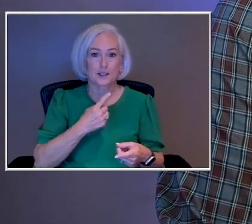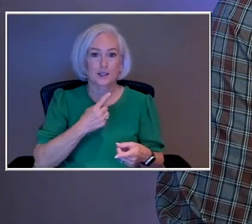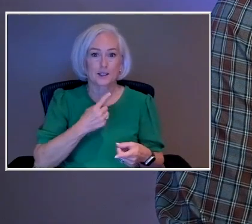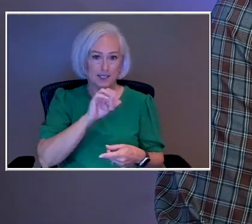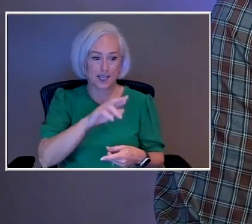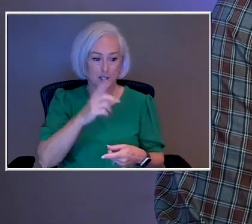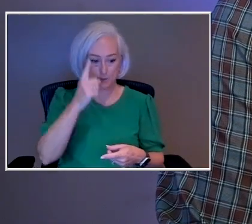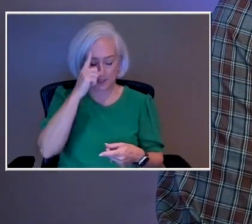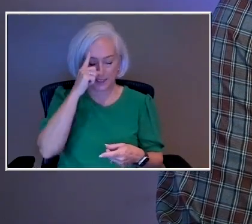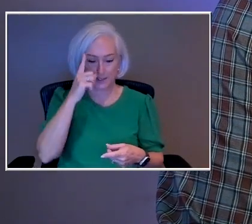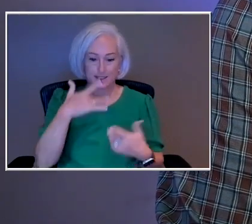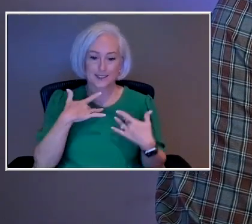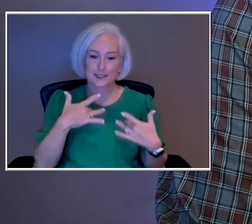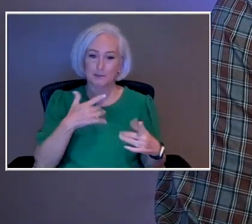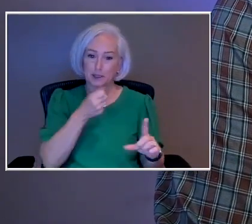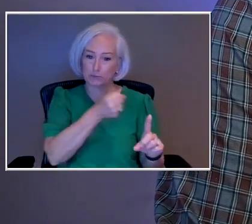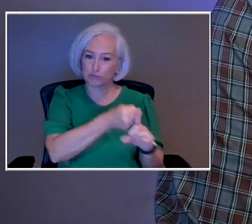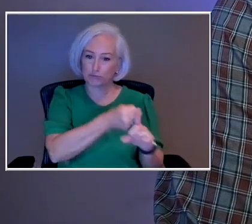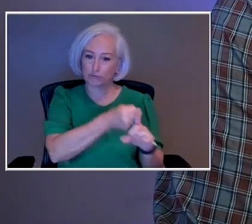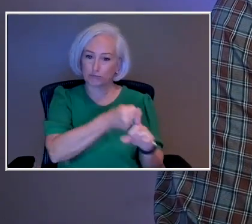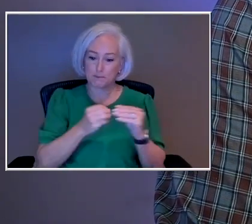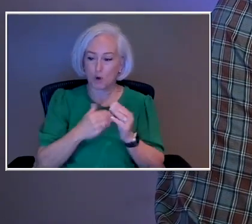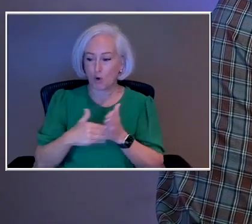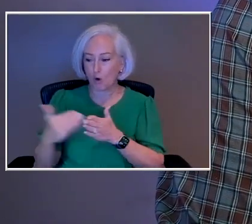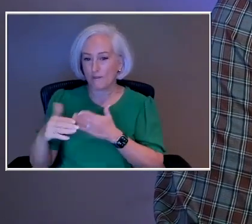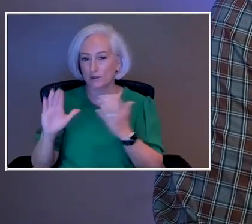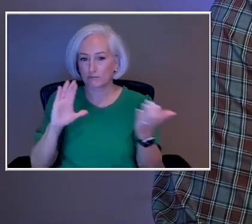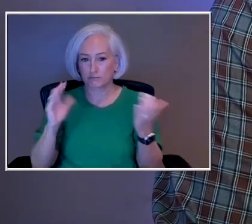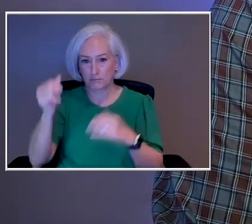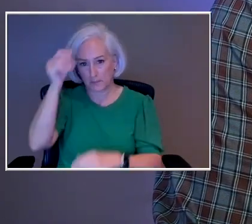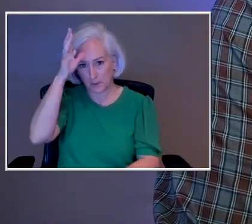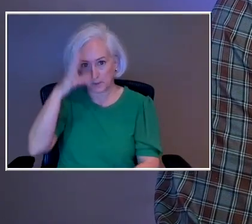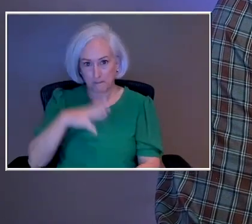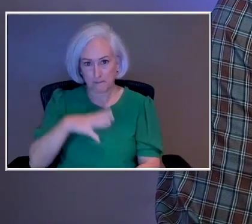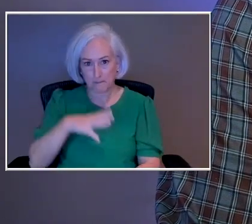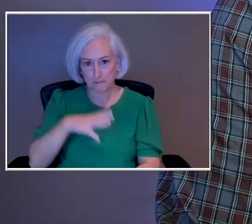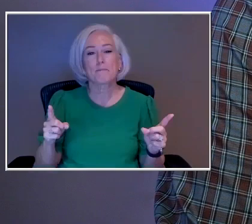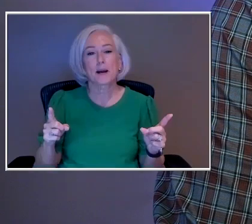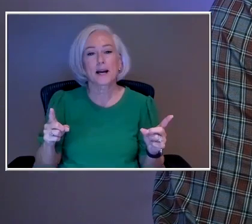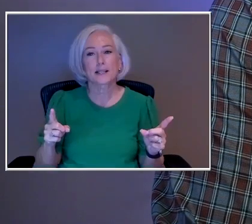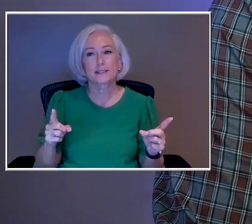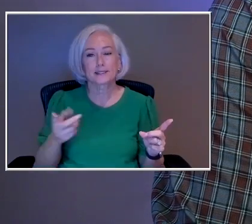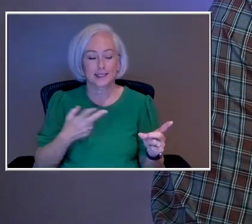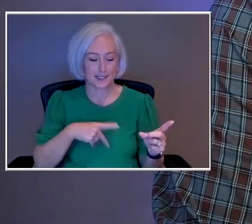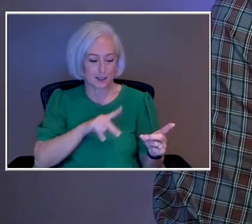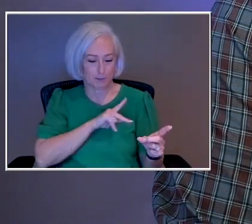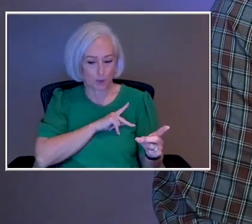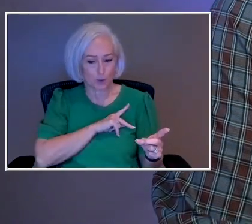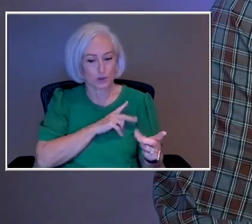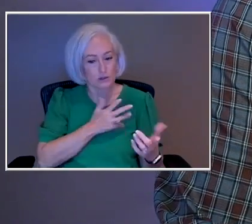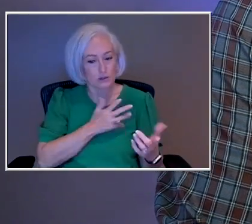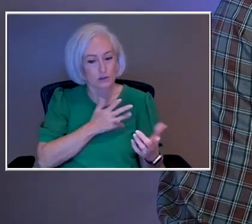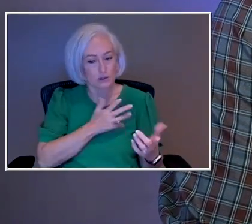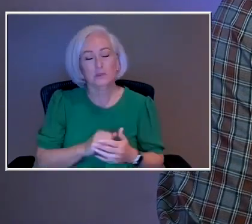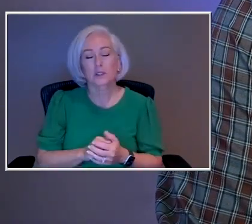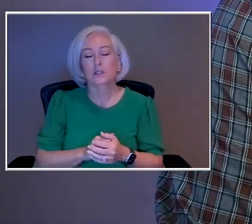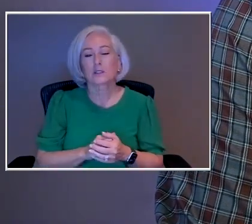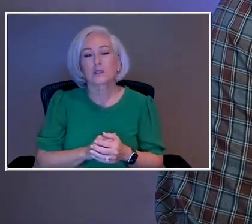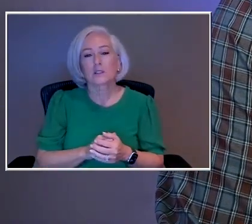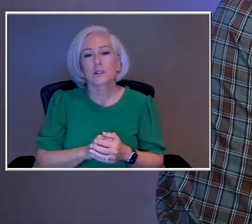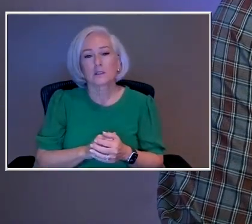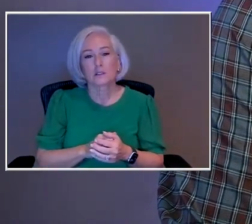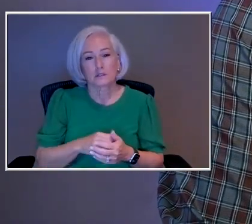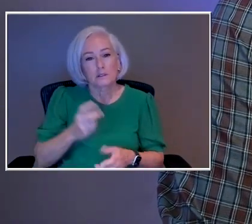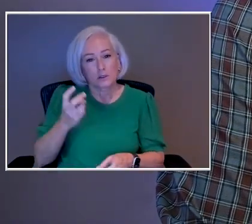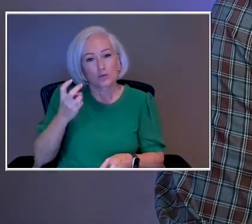but it's definitely a personal issue, I think, and it was just, she's real strong, but it was difficult. It was real difficult watching her go